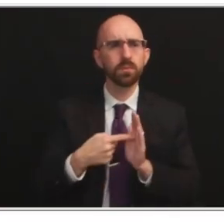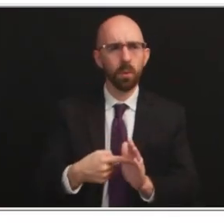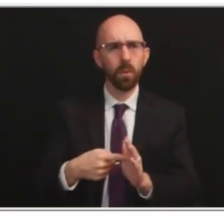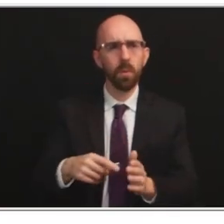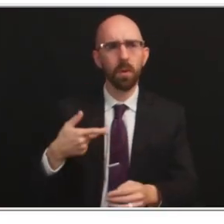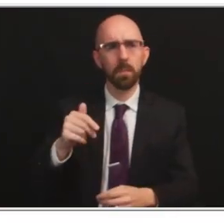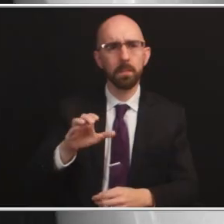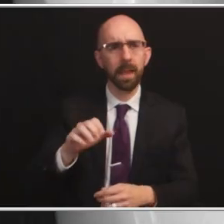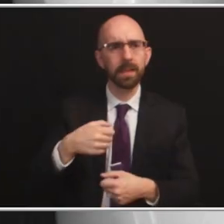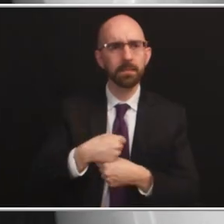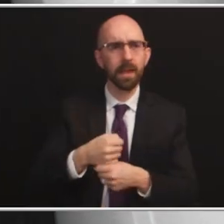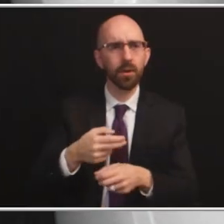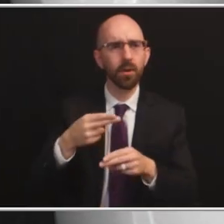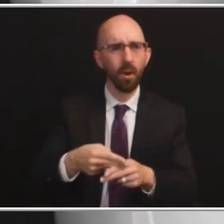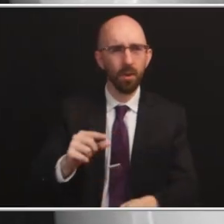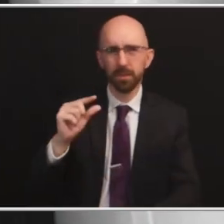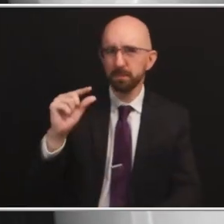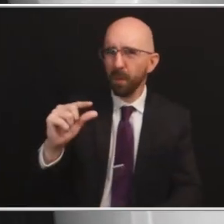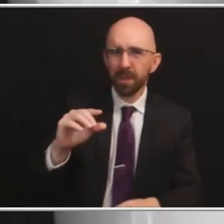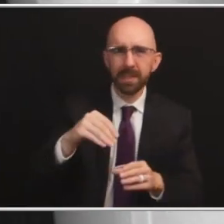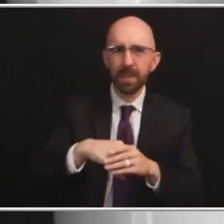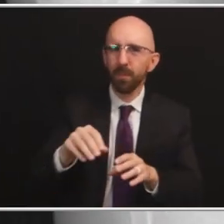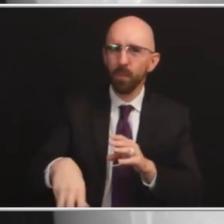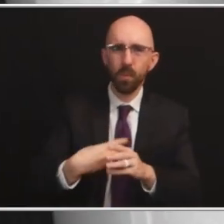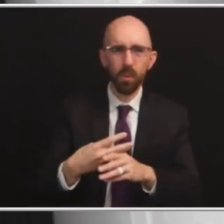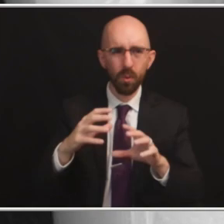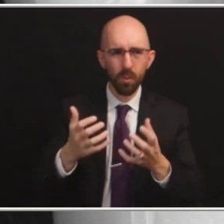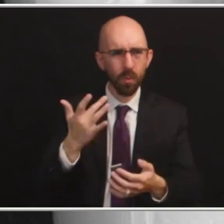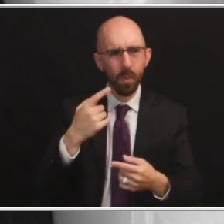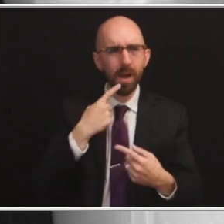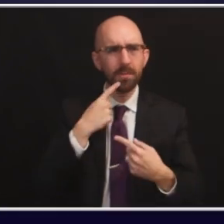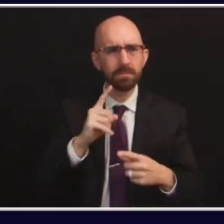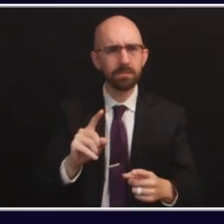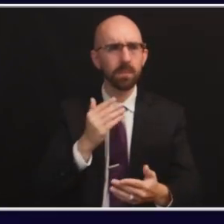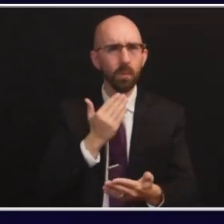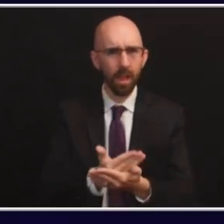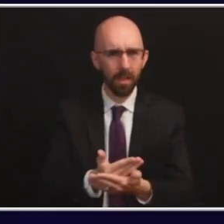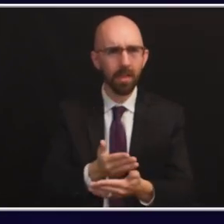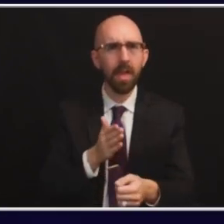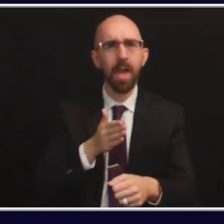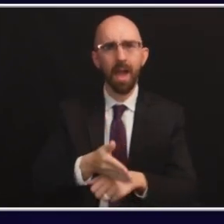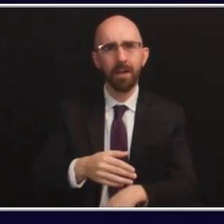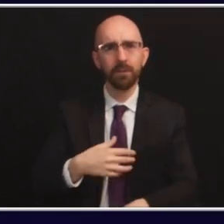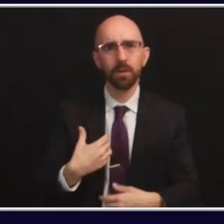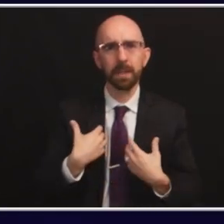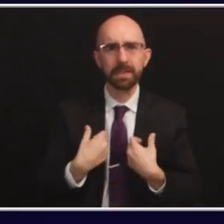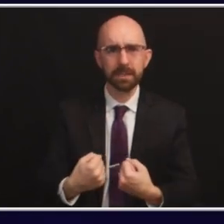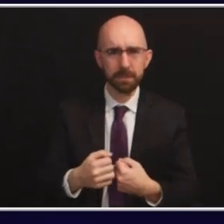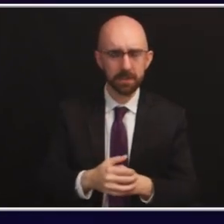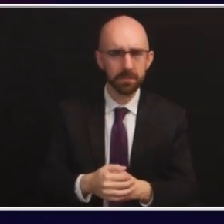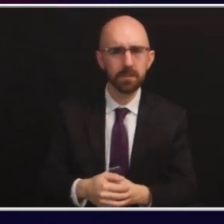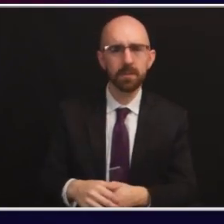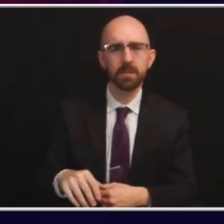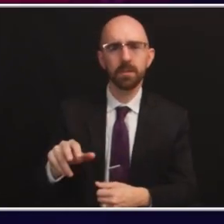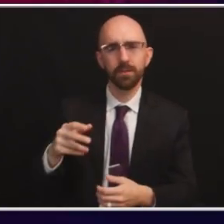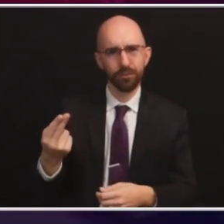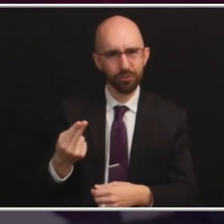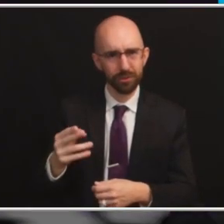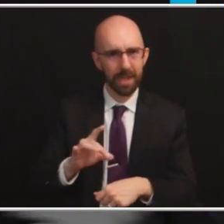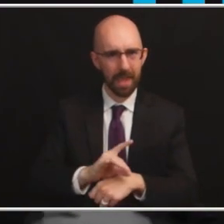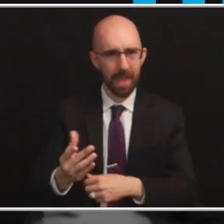the smallest in the world, and why it works so well post-mastectomy, Thursday at 8 a.m.